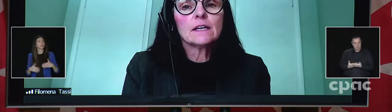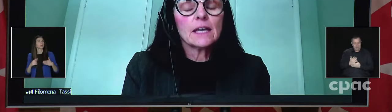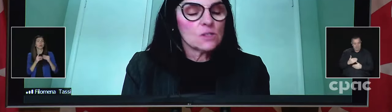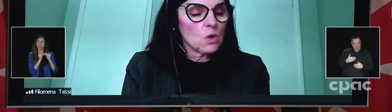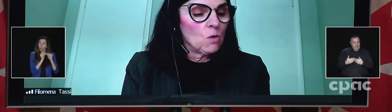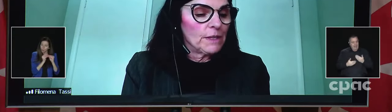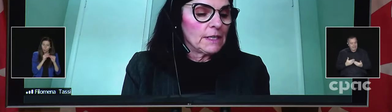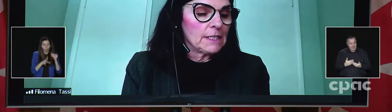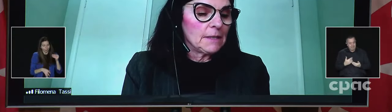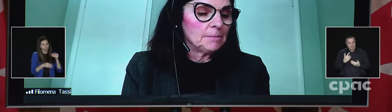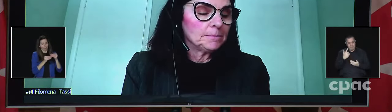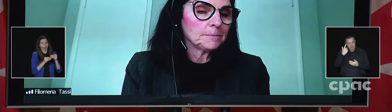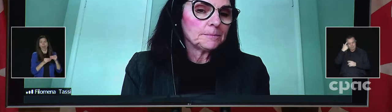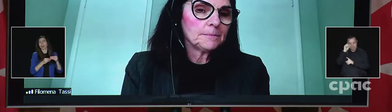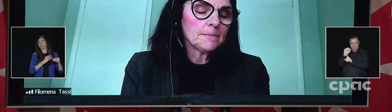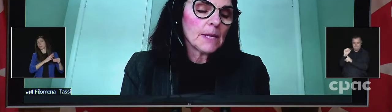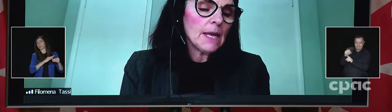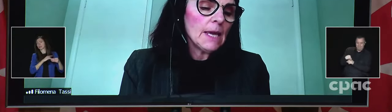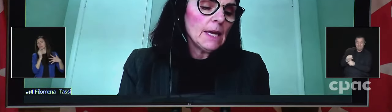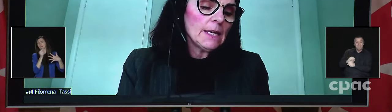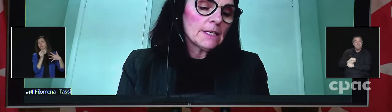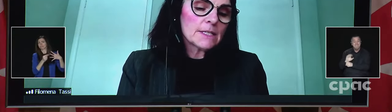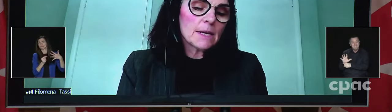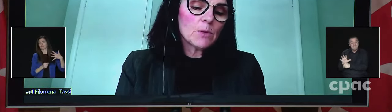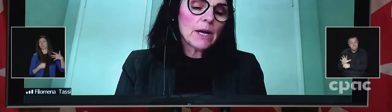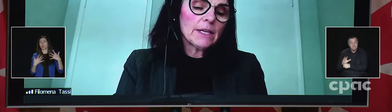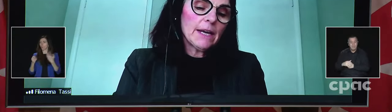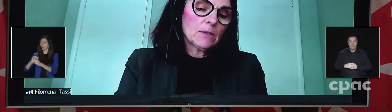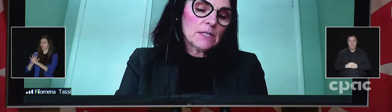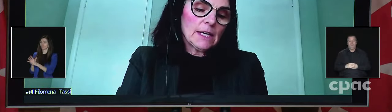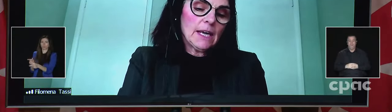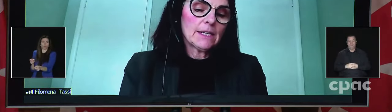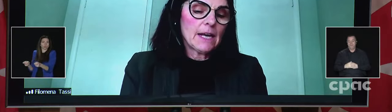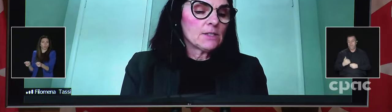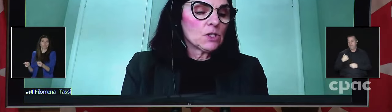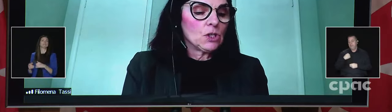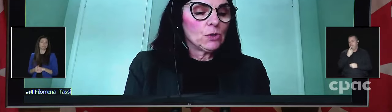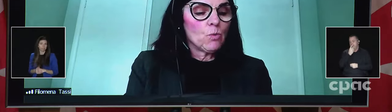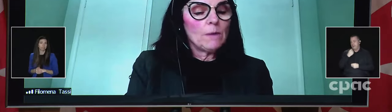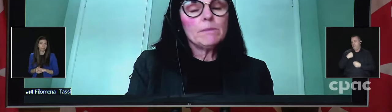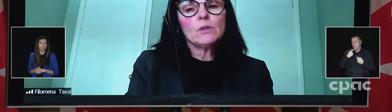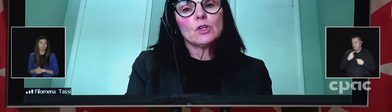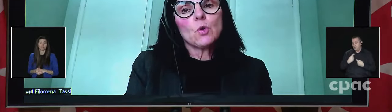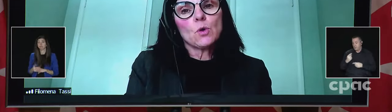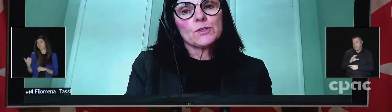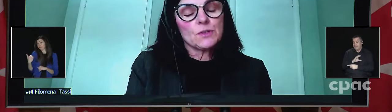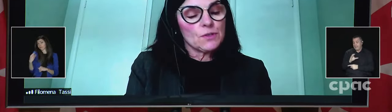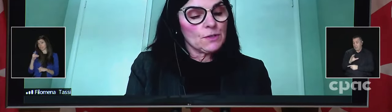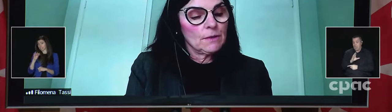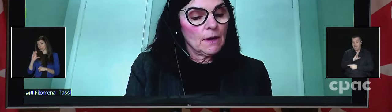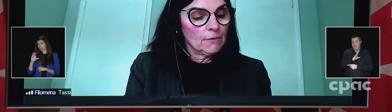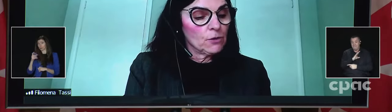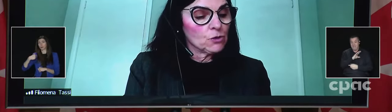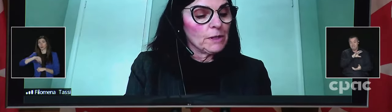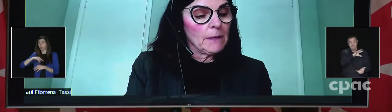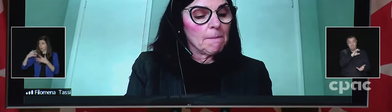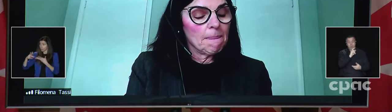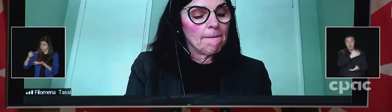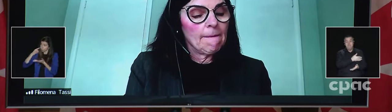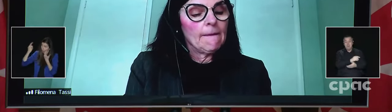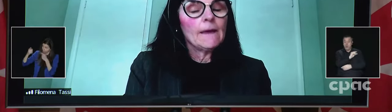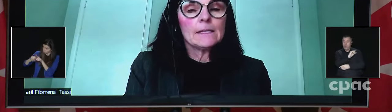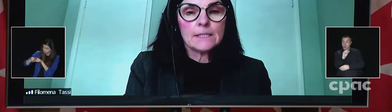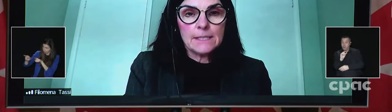fight against COVID-19. In December, I announced that Canada had secured 1 million courses of the